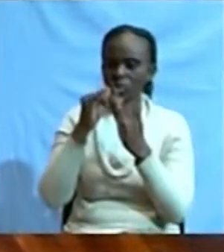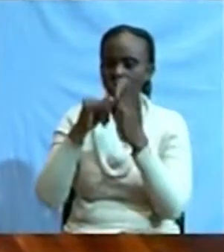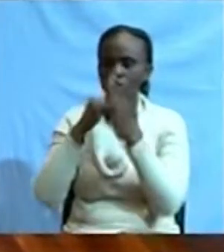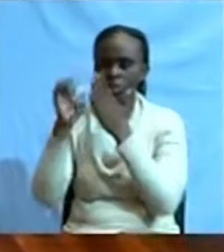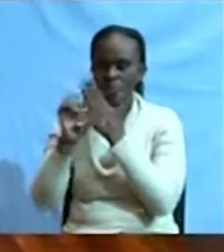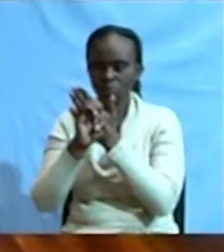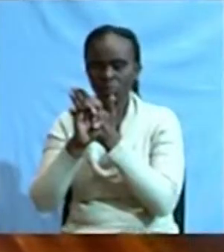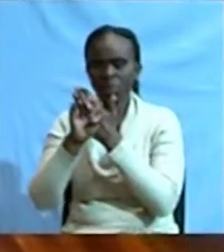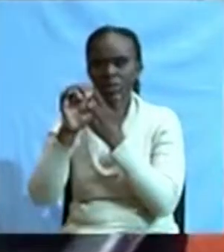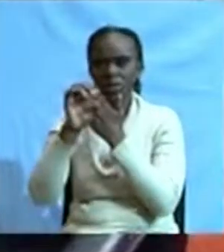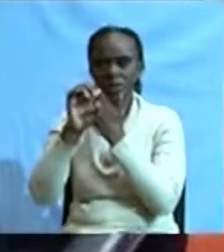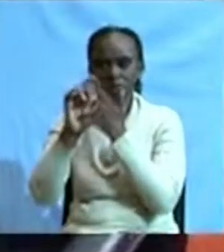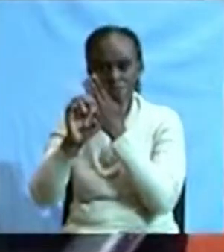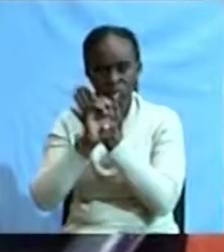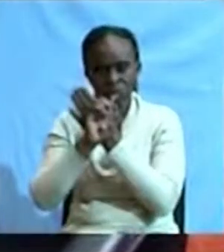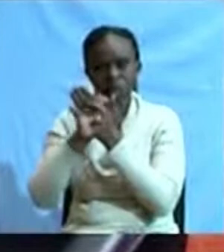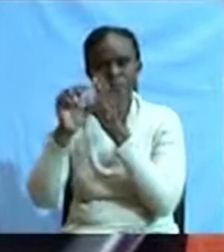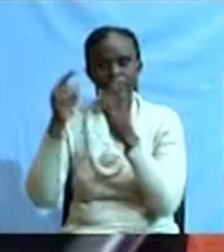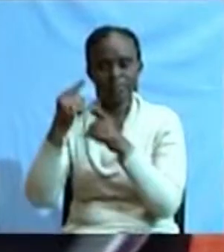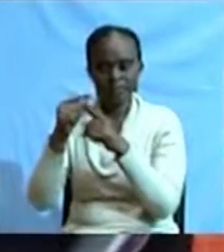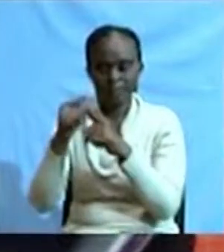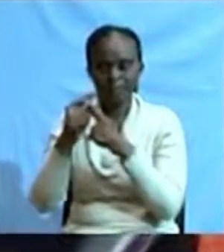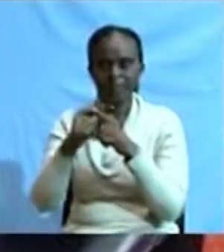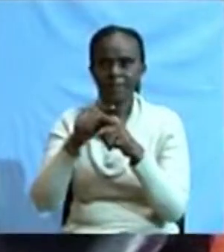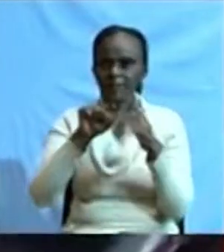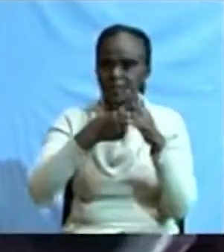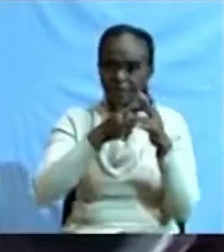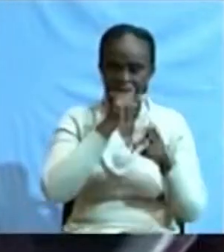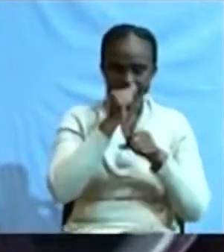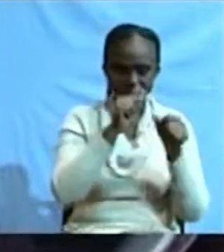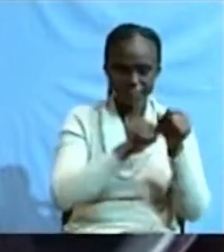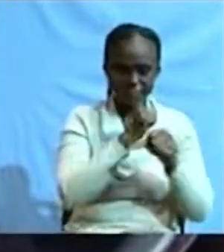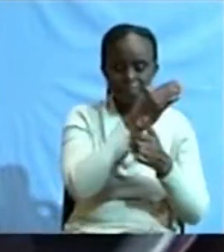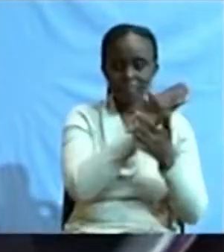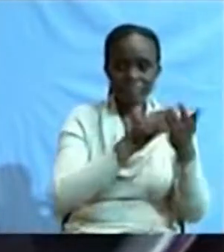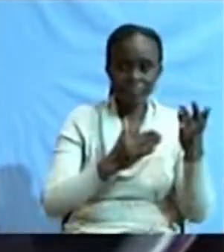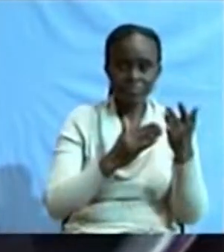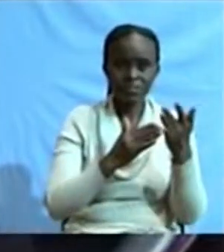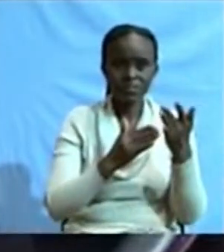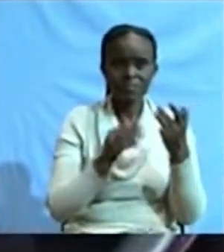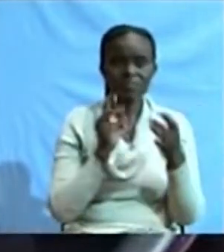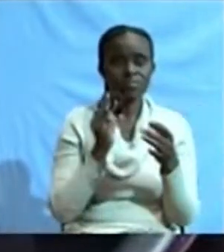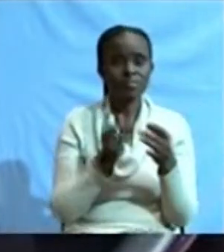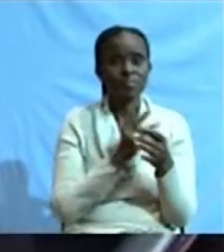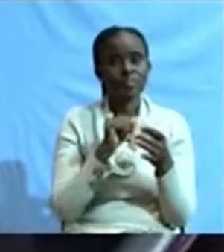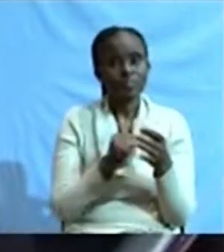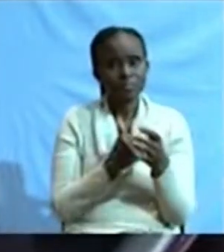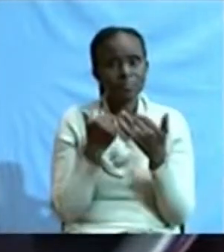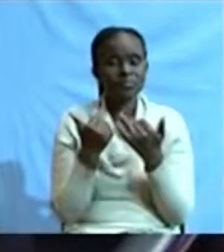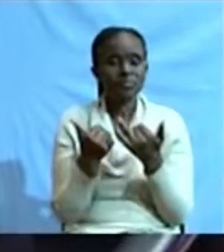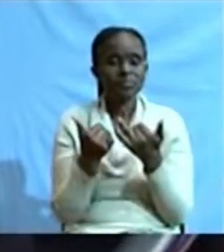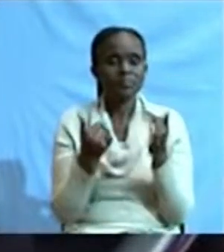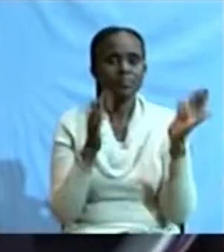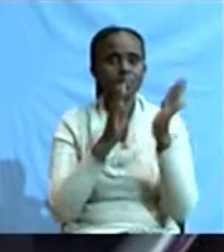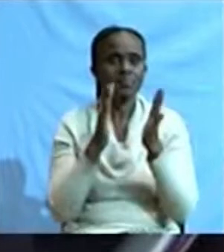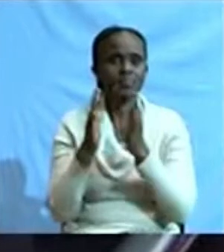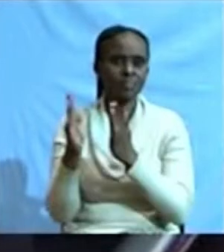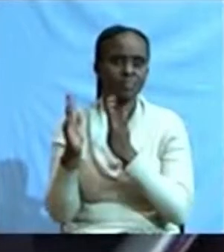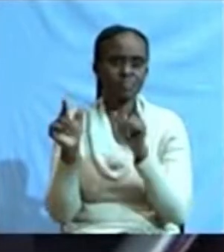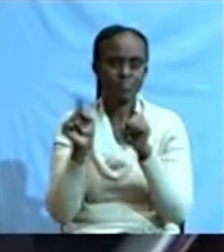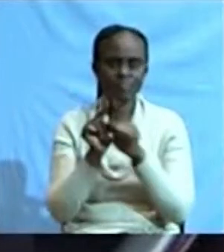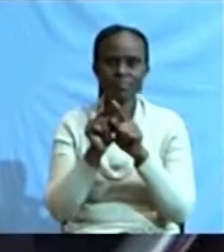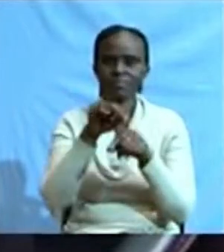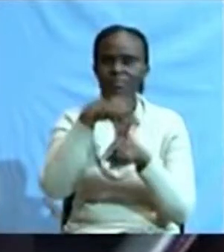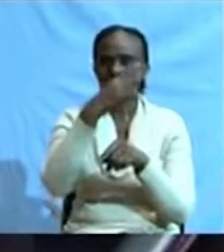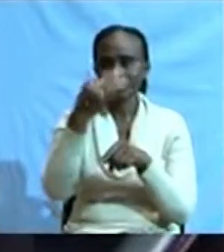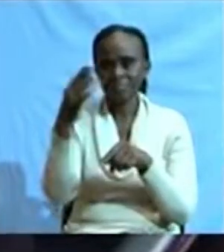July-December period. So what happens at the beginning of each half, we prepare and distribute